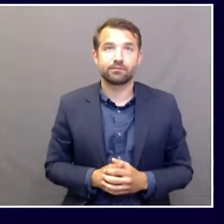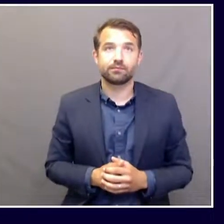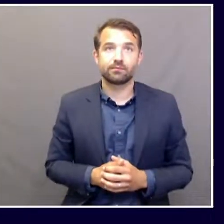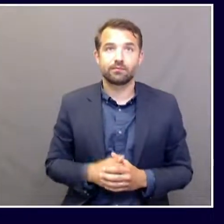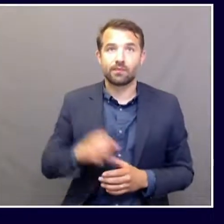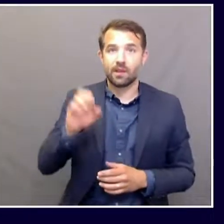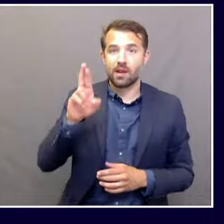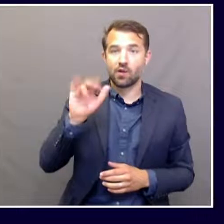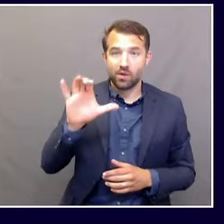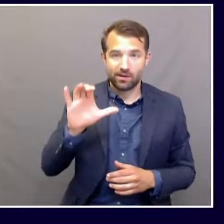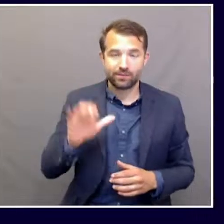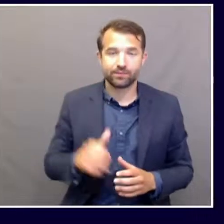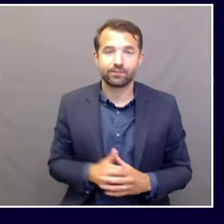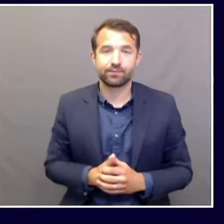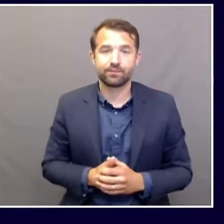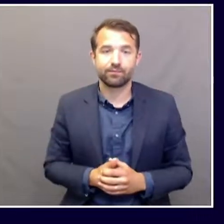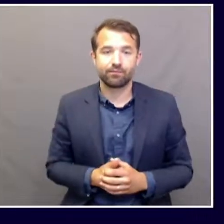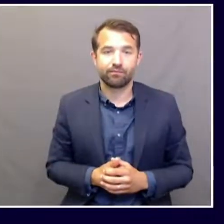next.